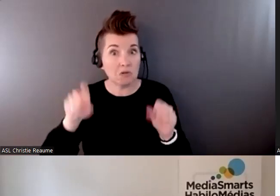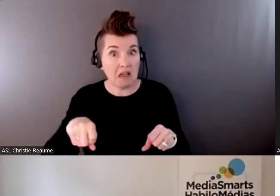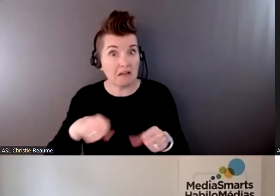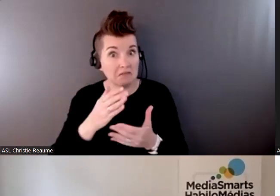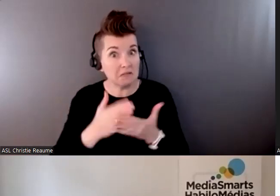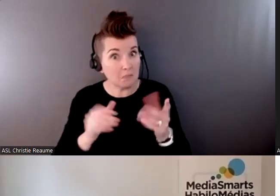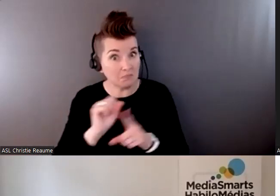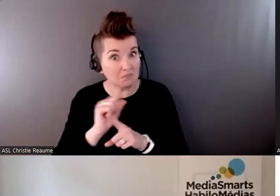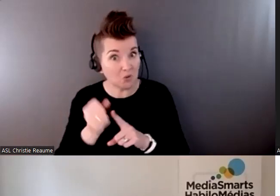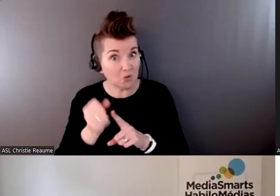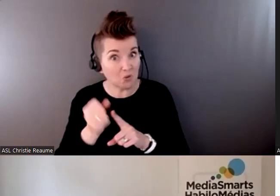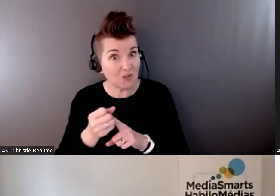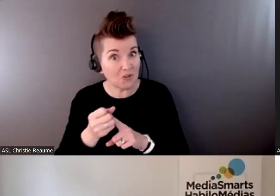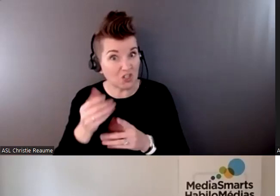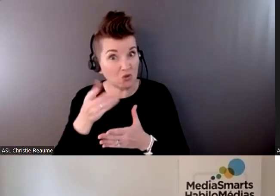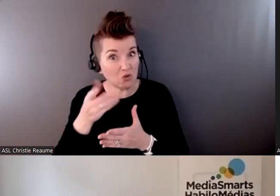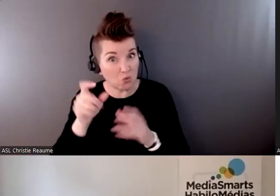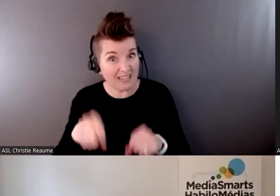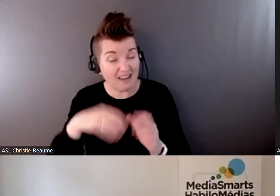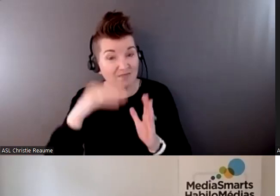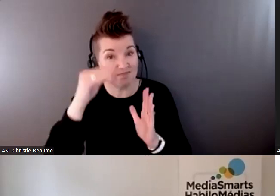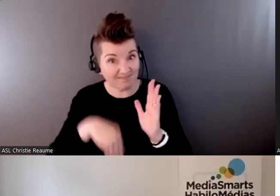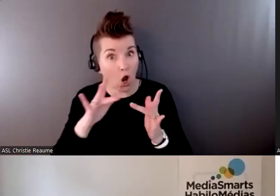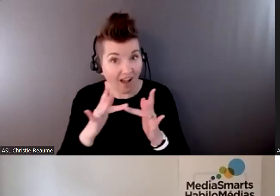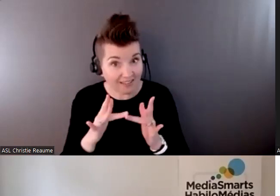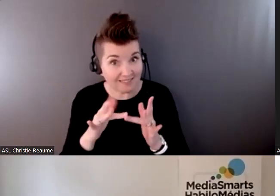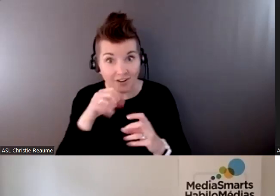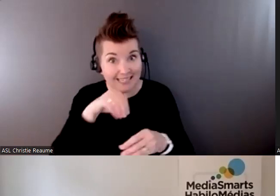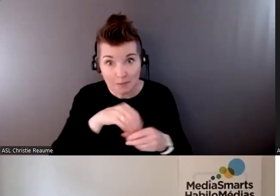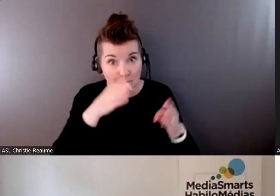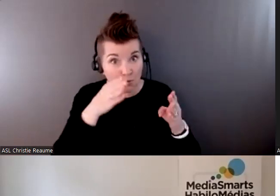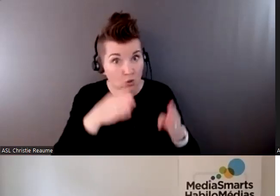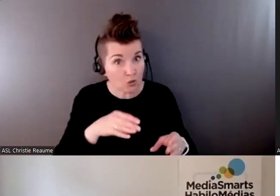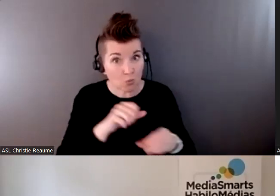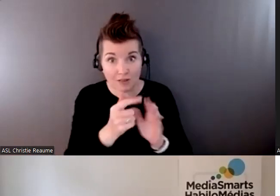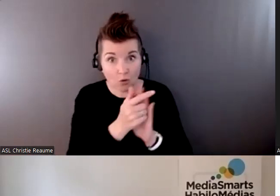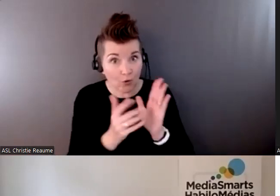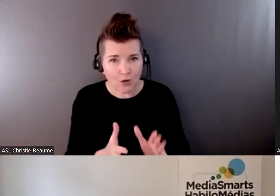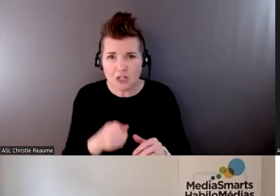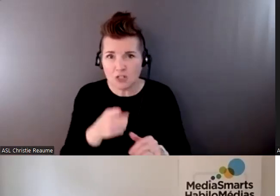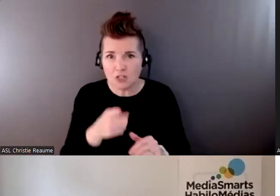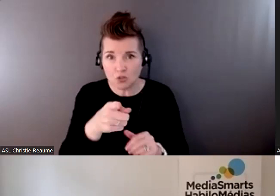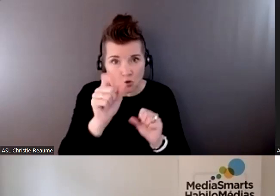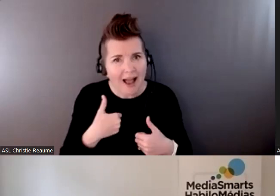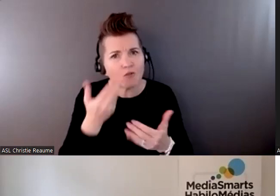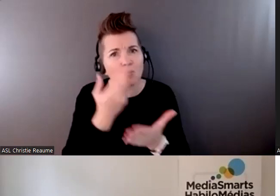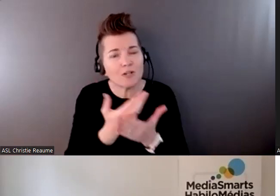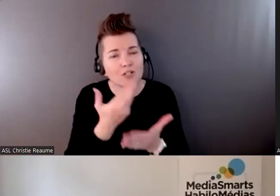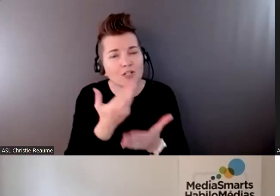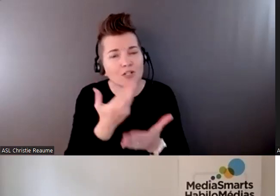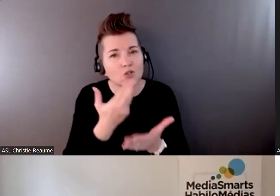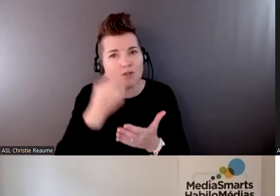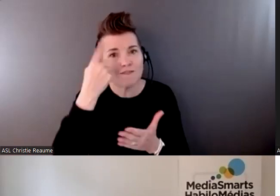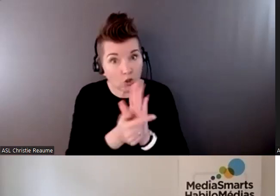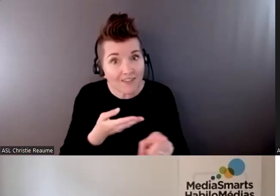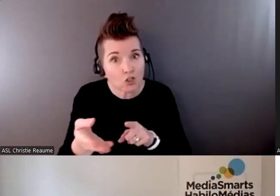in some places um are you aware of any programs that are available for legal professionals that might want to learn more